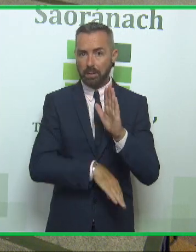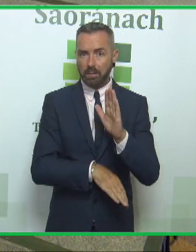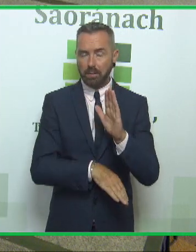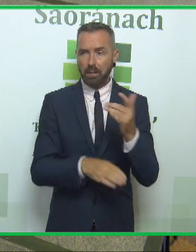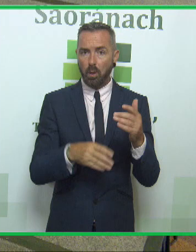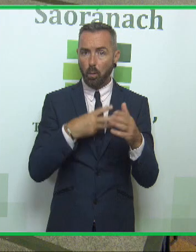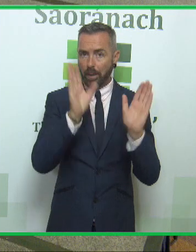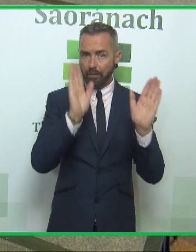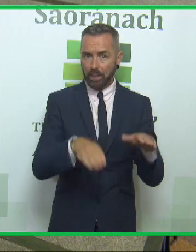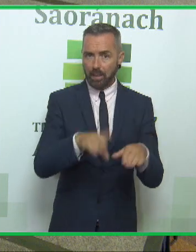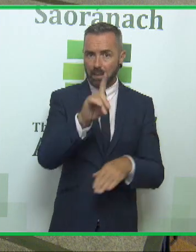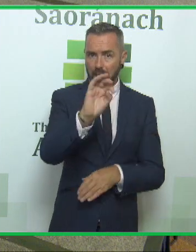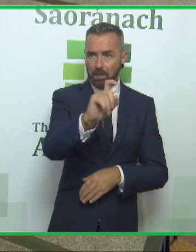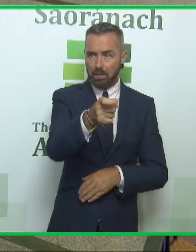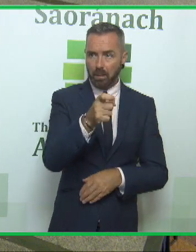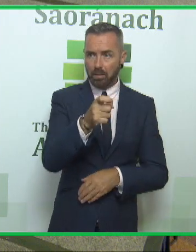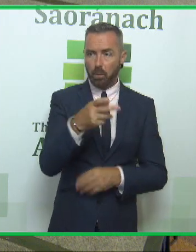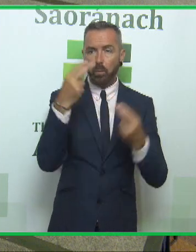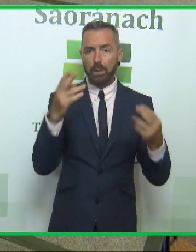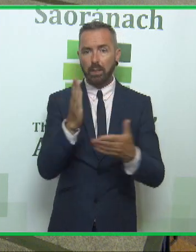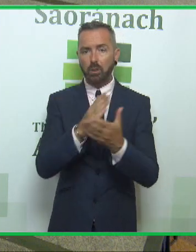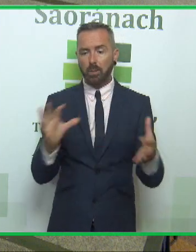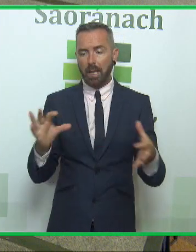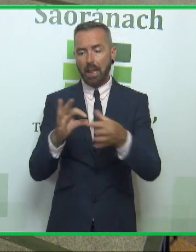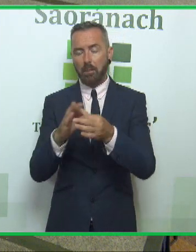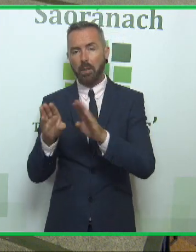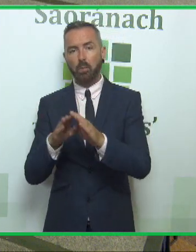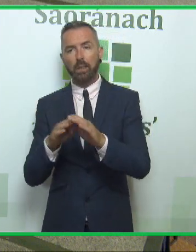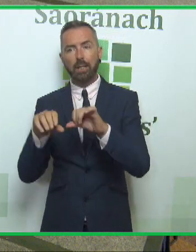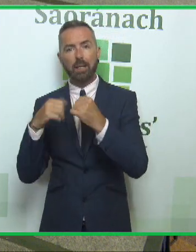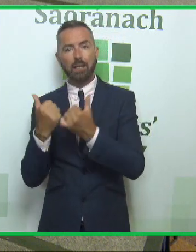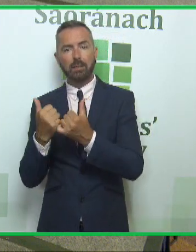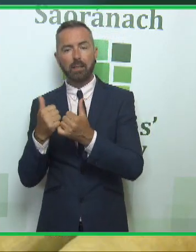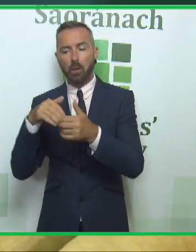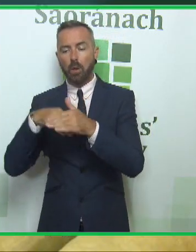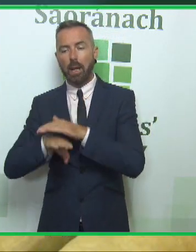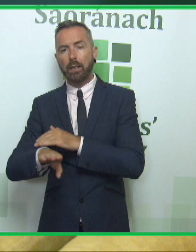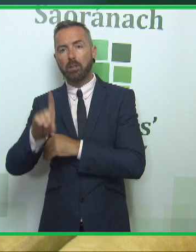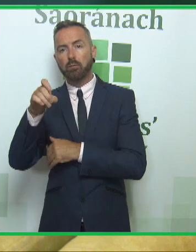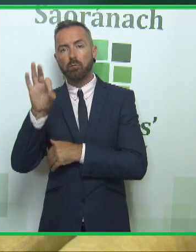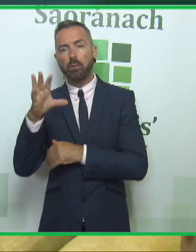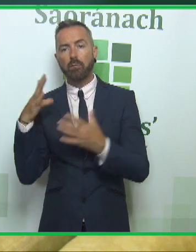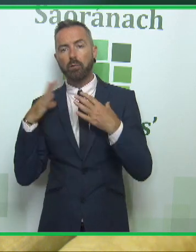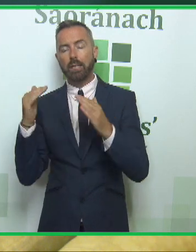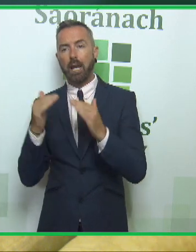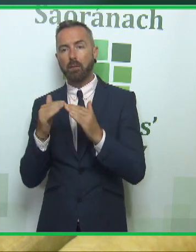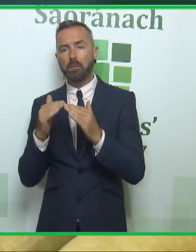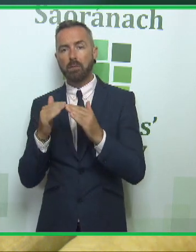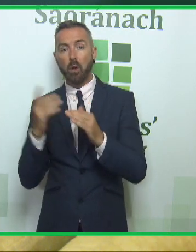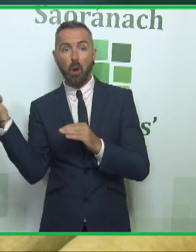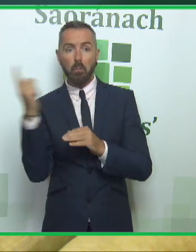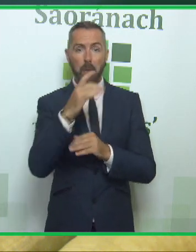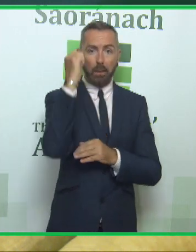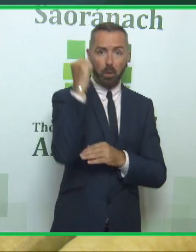have a collaboration with some of the agencies. They'll go into a drug-free house. We're not going to send them back to a hostel where they're actively using